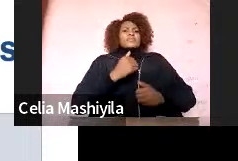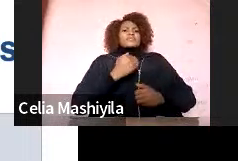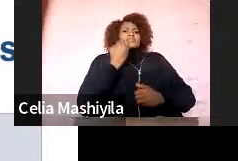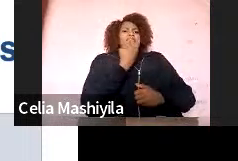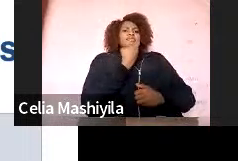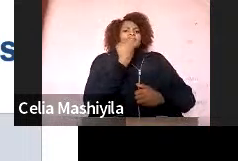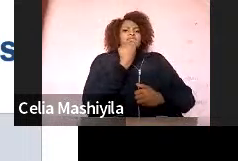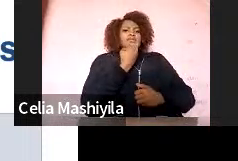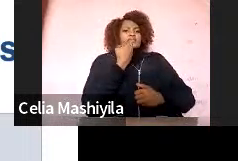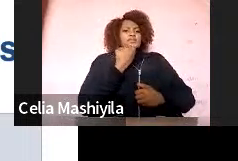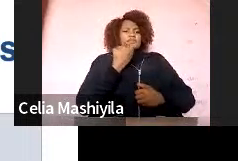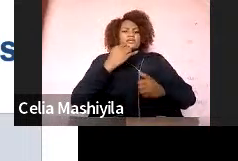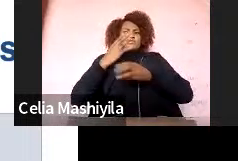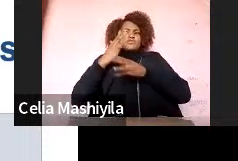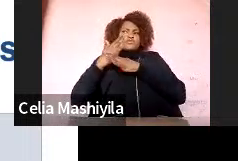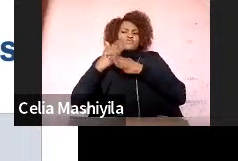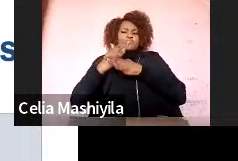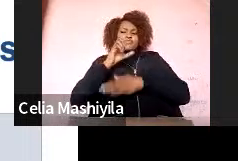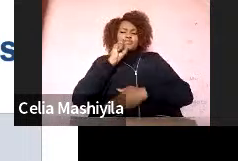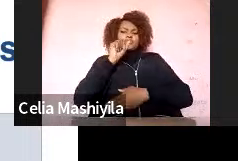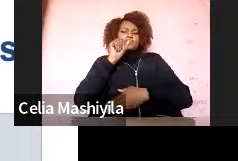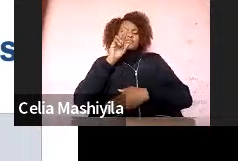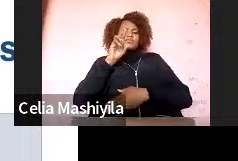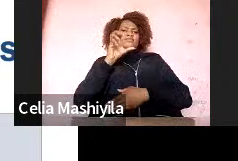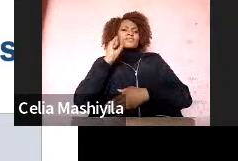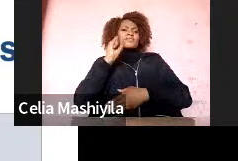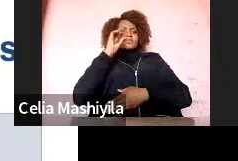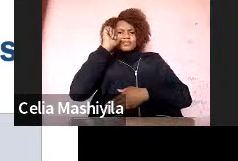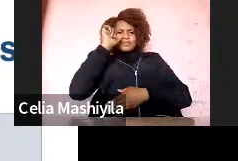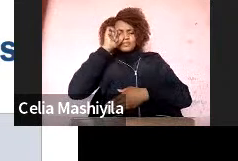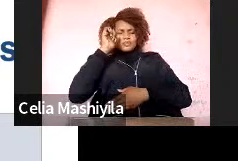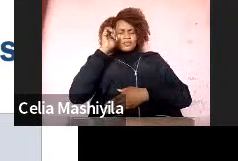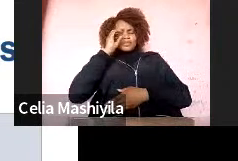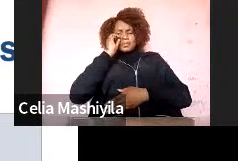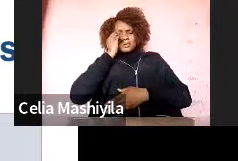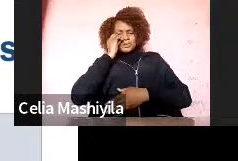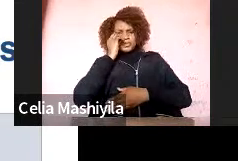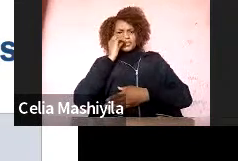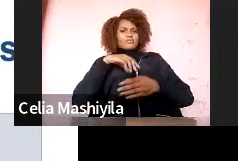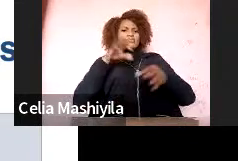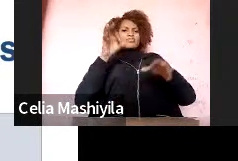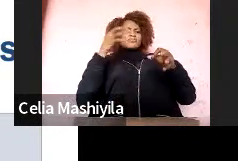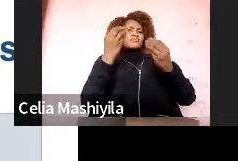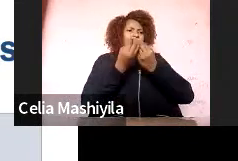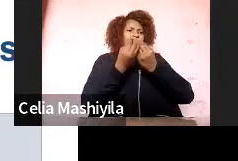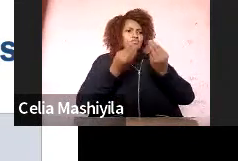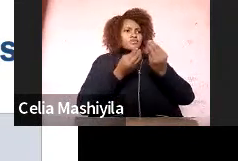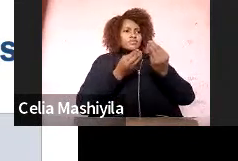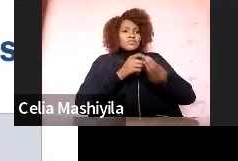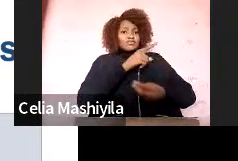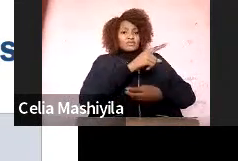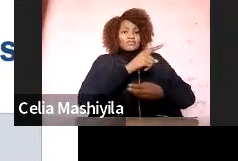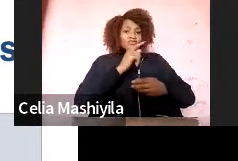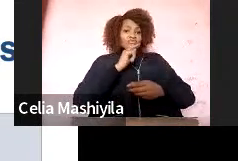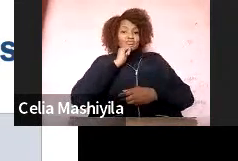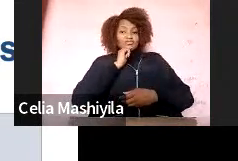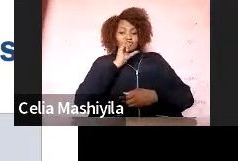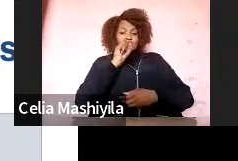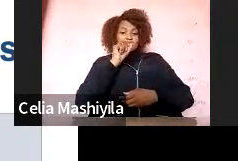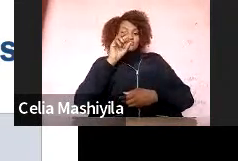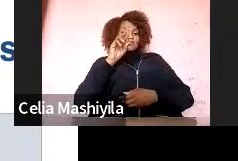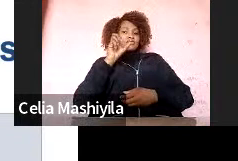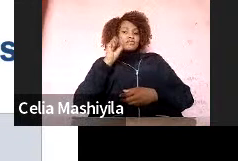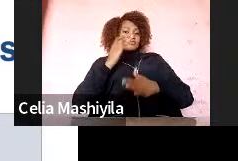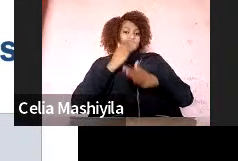really employers. They are issuing even the IRP files and so on. You know them. People who claim to be running